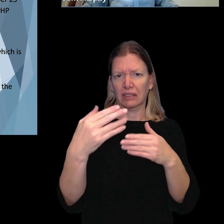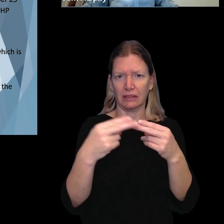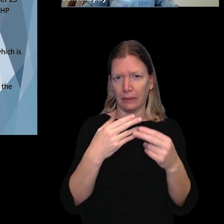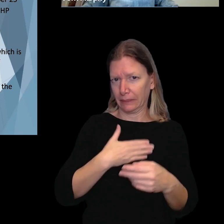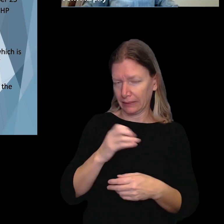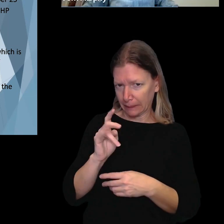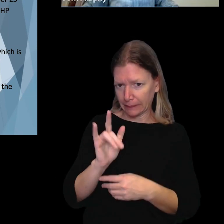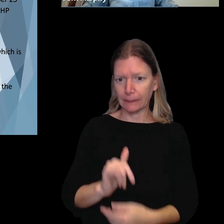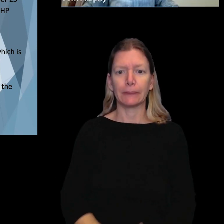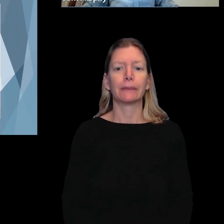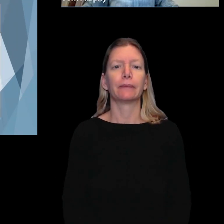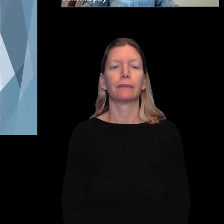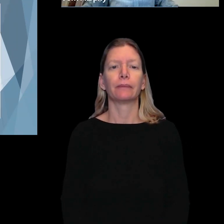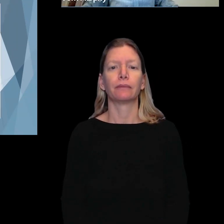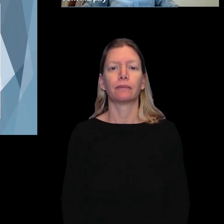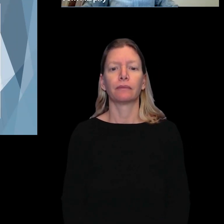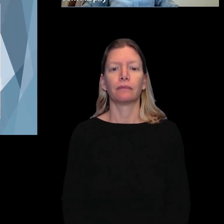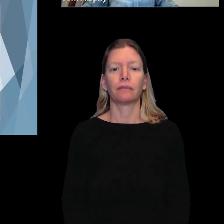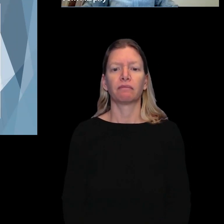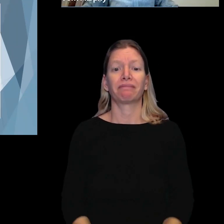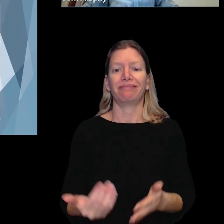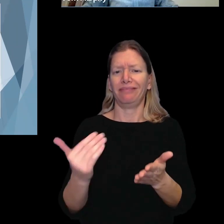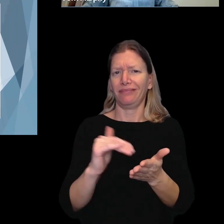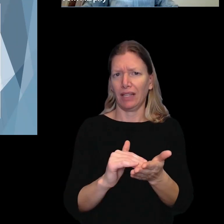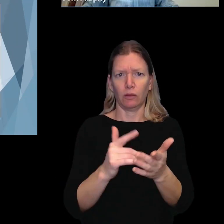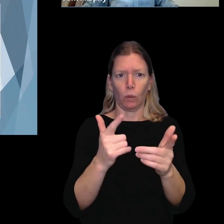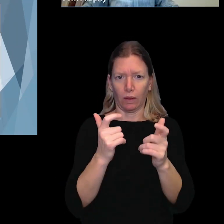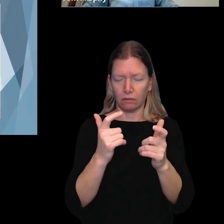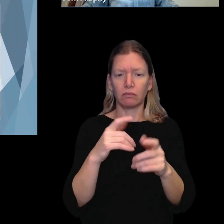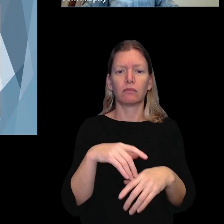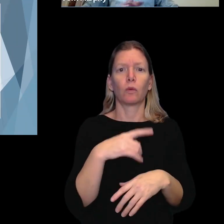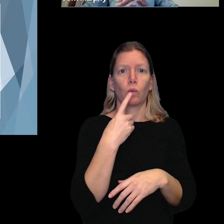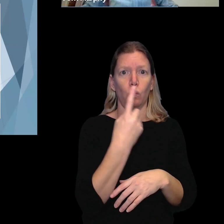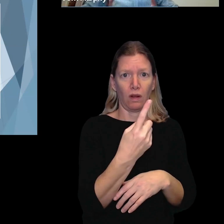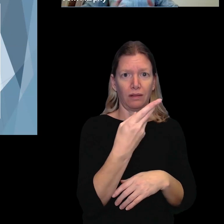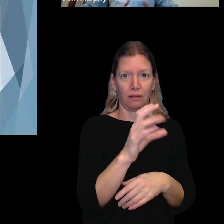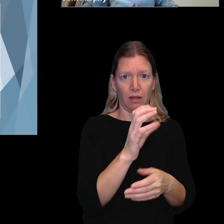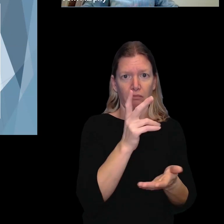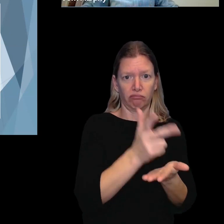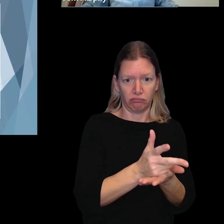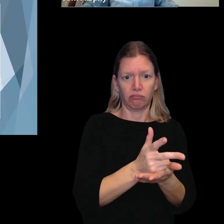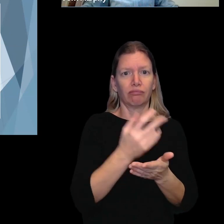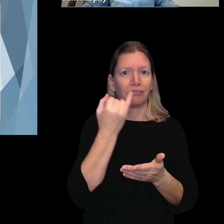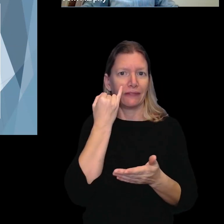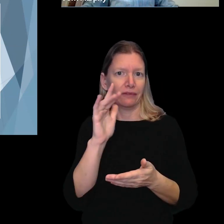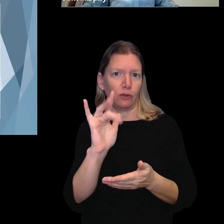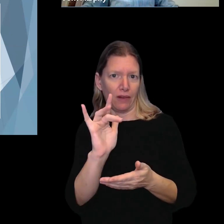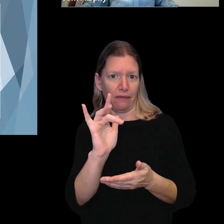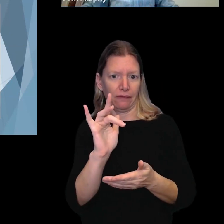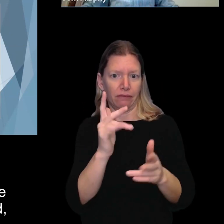Okay, we can move on to the next slide, please, Emily. So again, just quickly, the 1 in 25